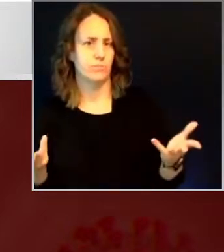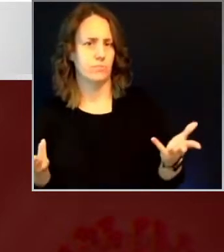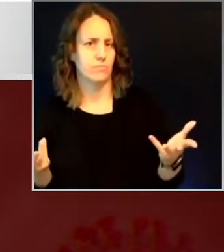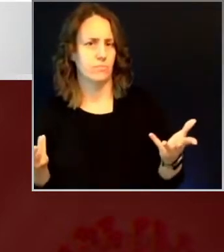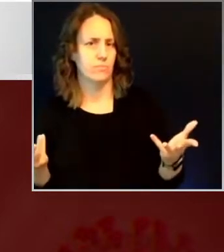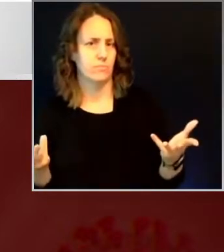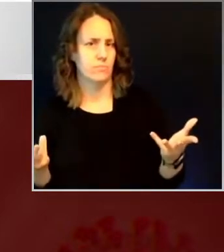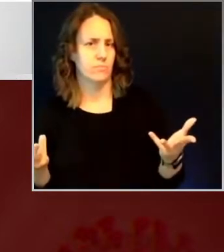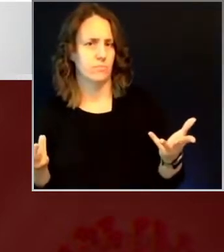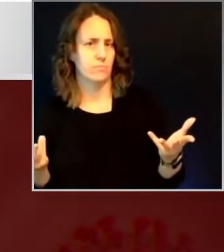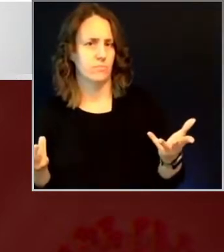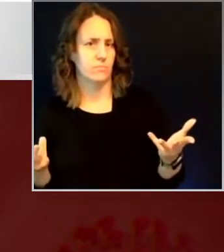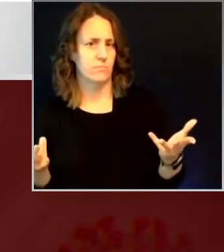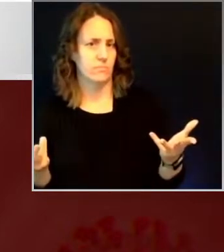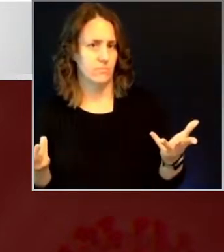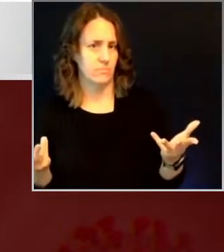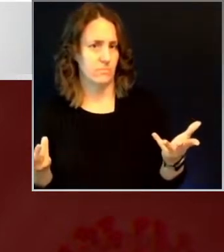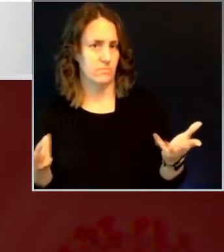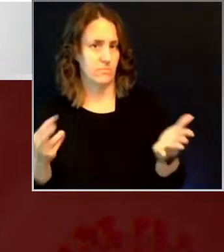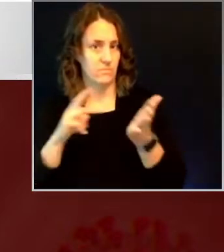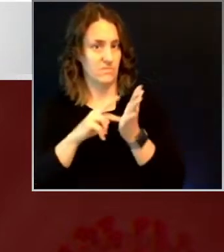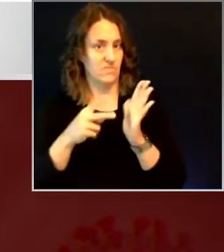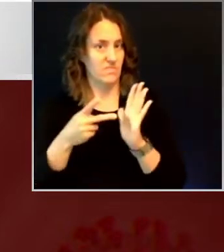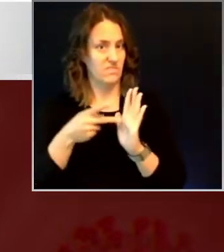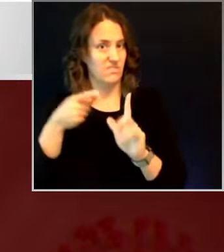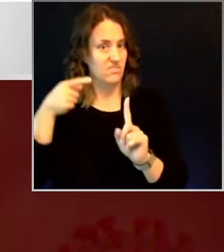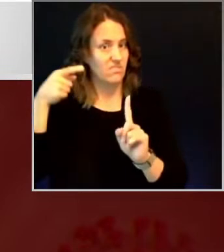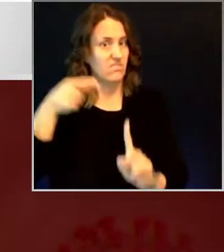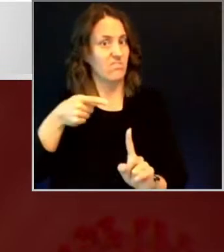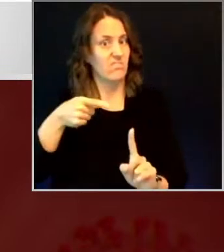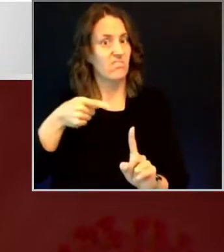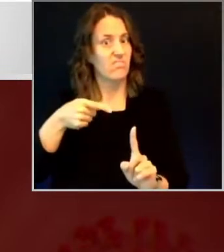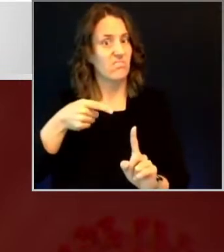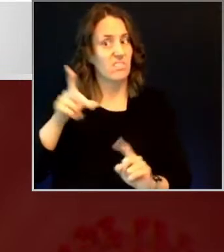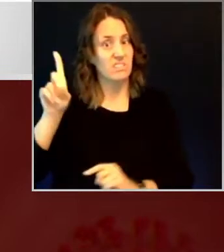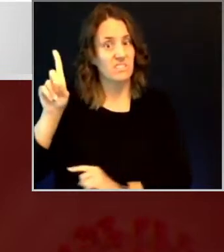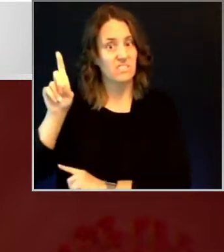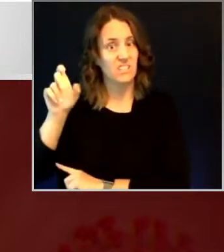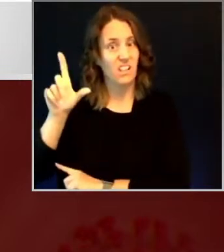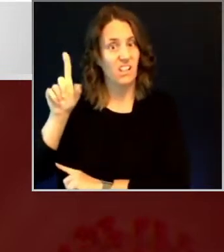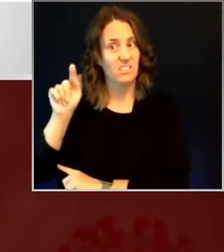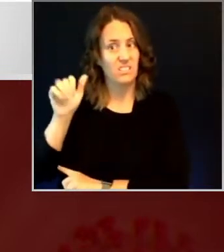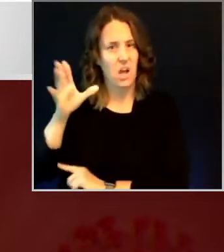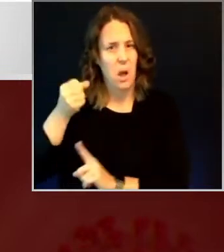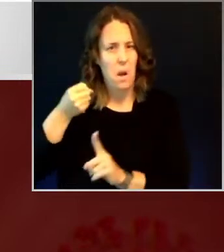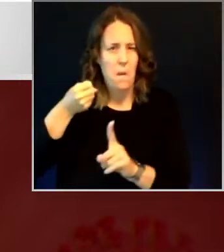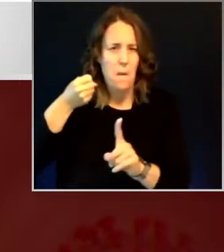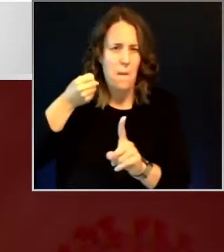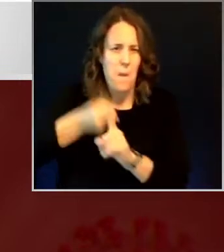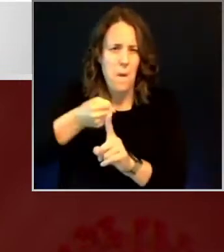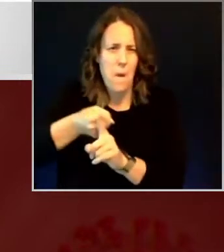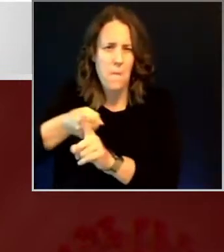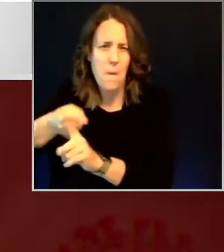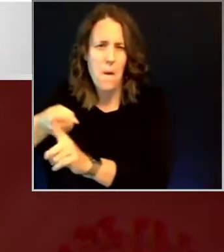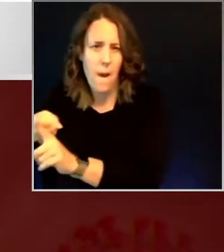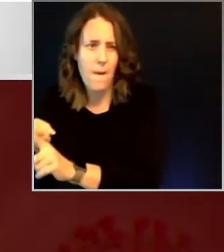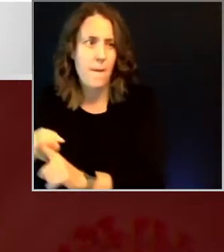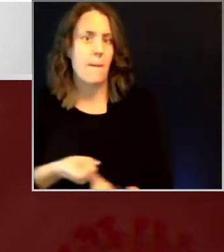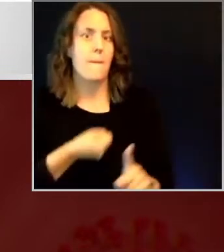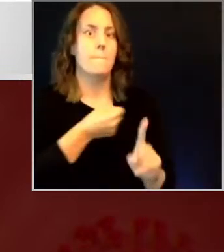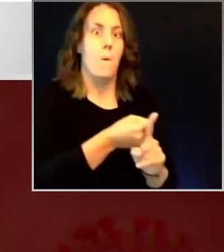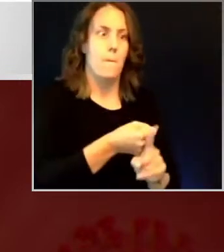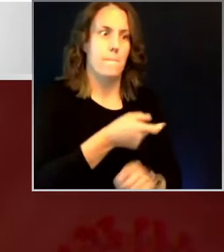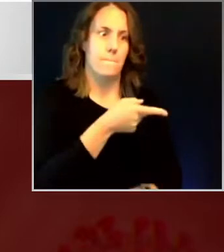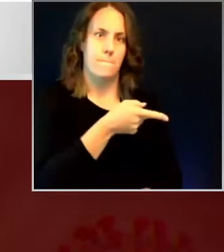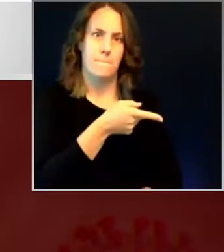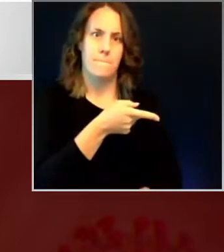vaccinated people at a higher rate than unvaccinated? I'm just trying to get a handle on why the number of vaccinated cases went